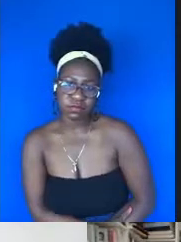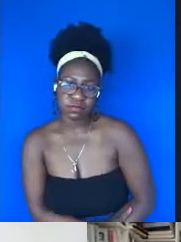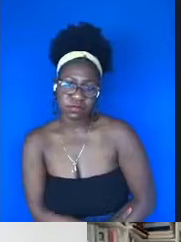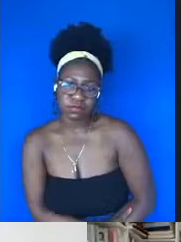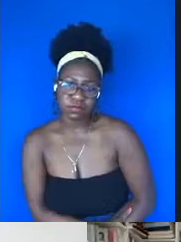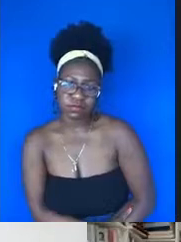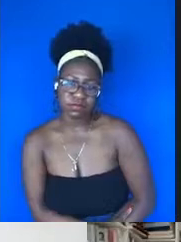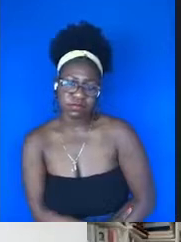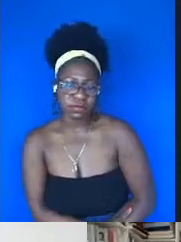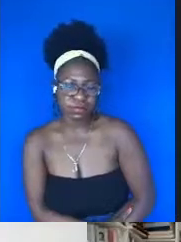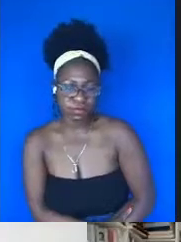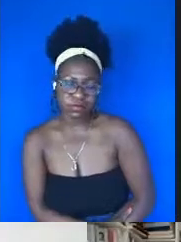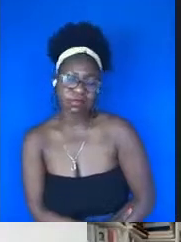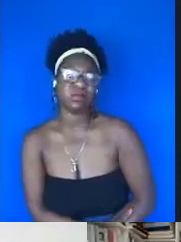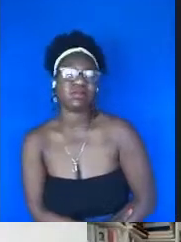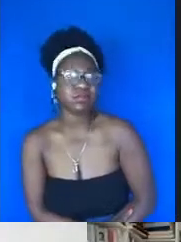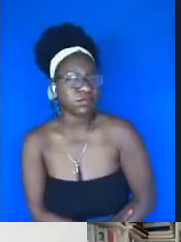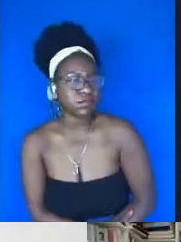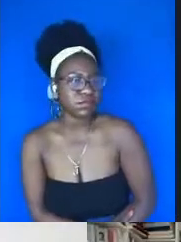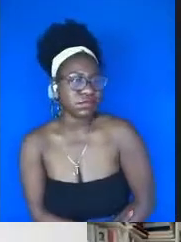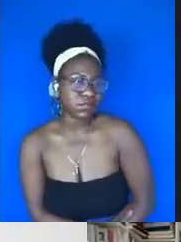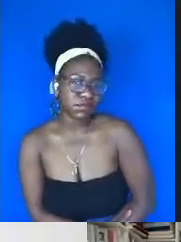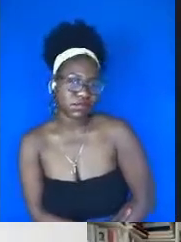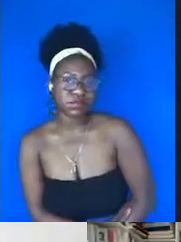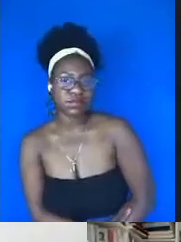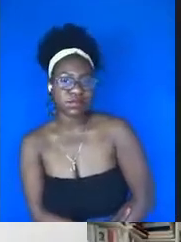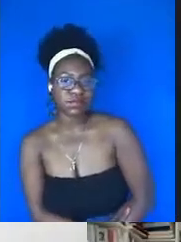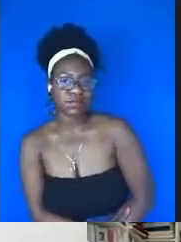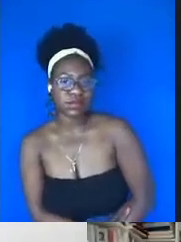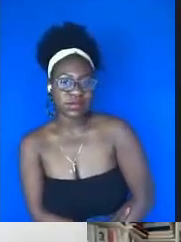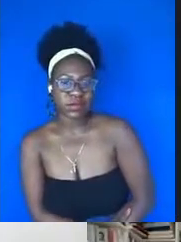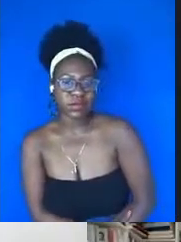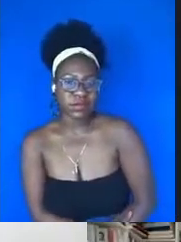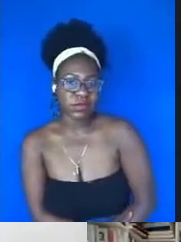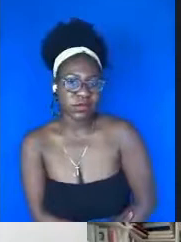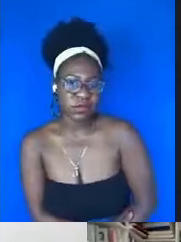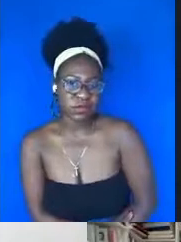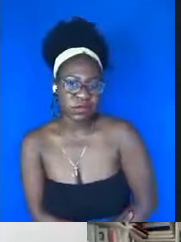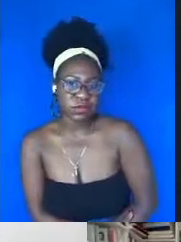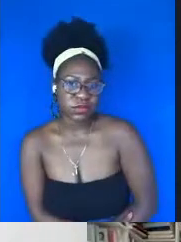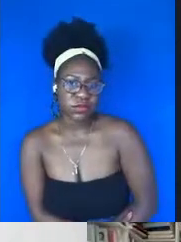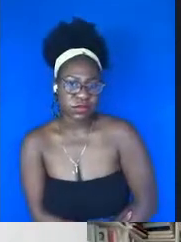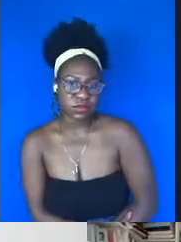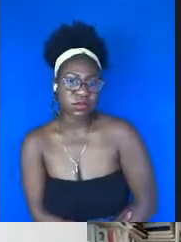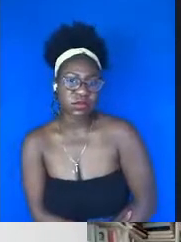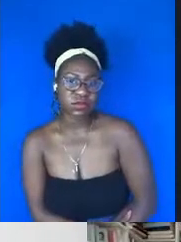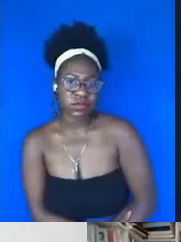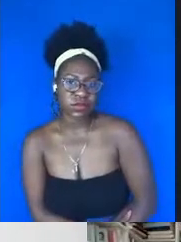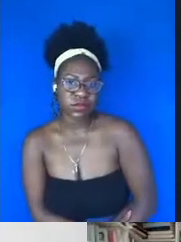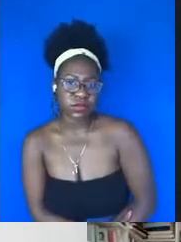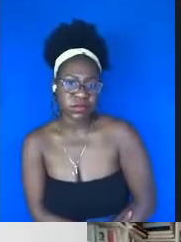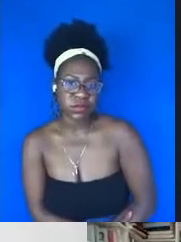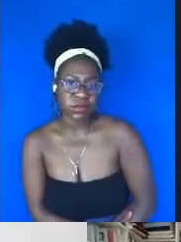them. How many women get abused by their husbands because he gets afraid of her power, because she takes care of the